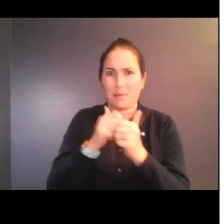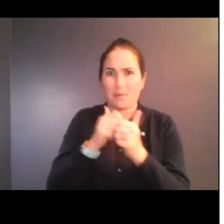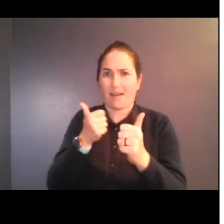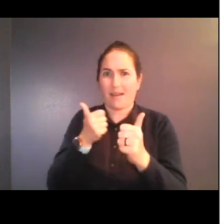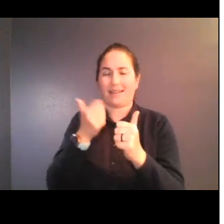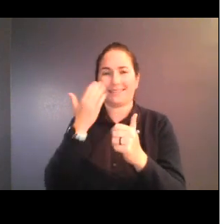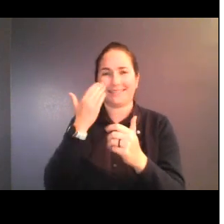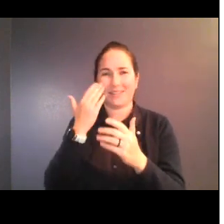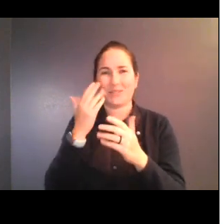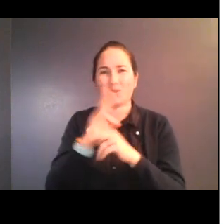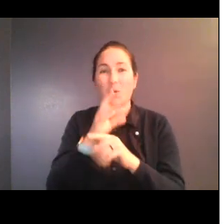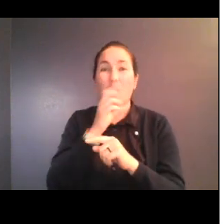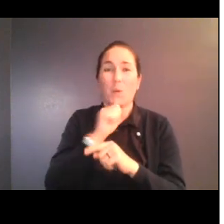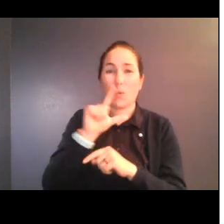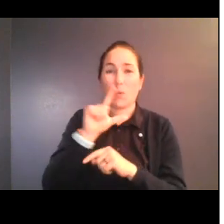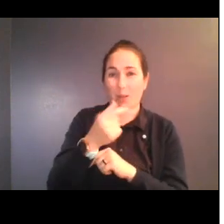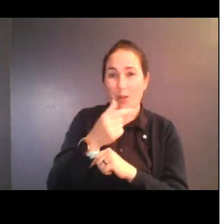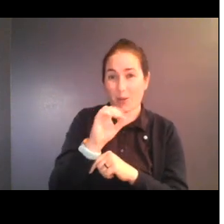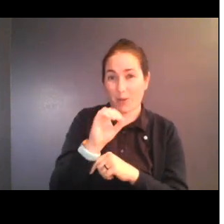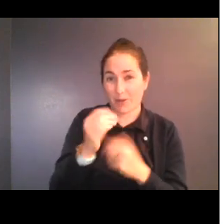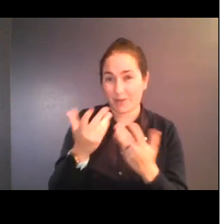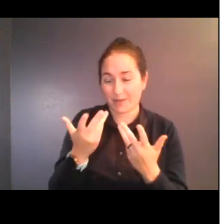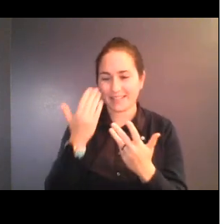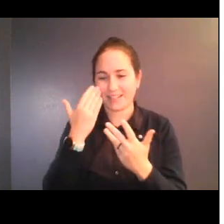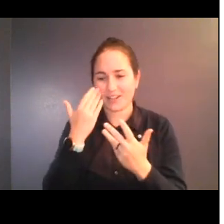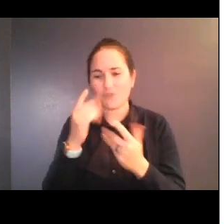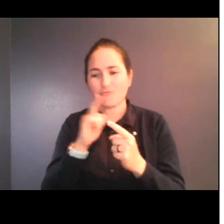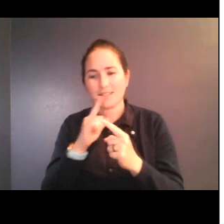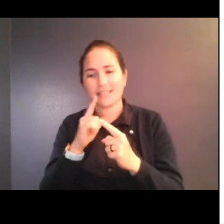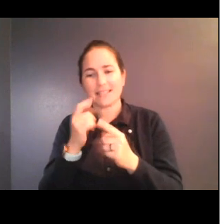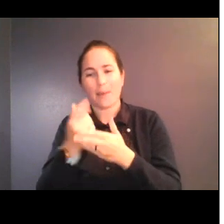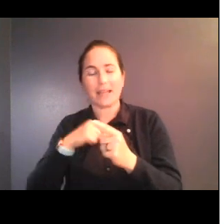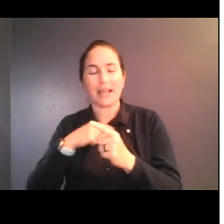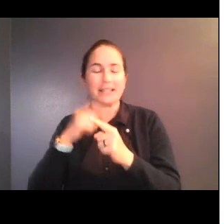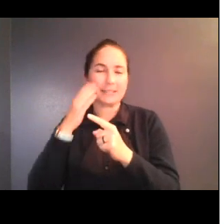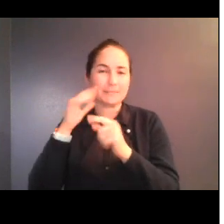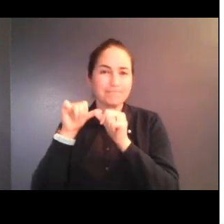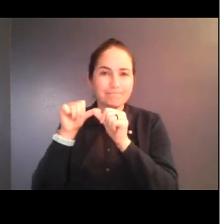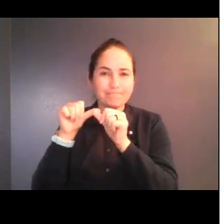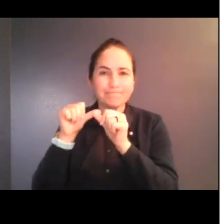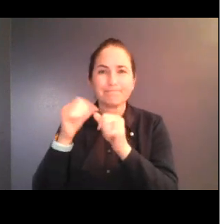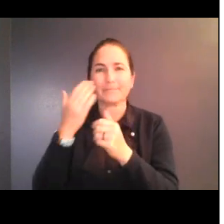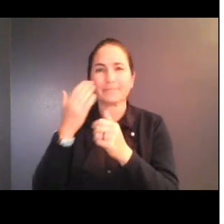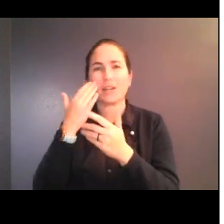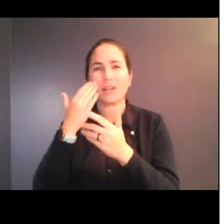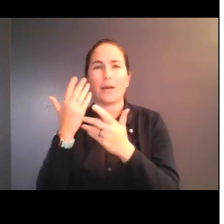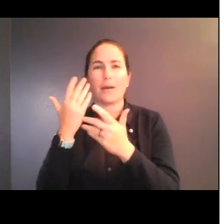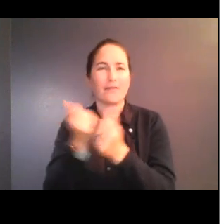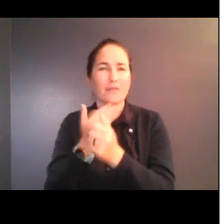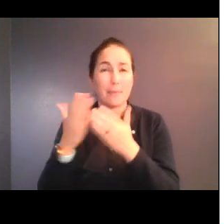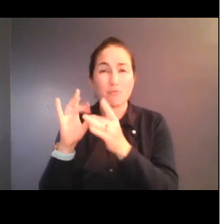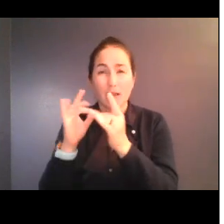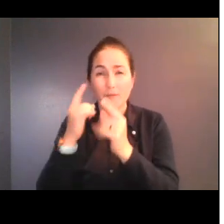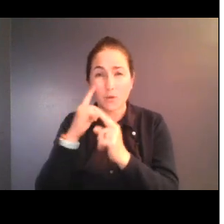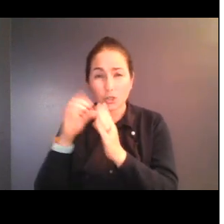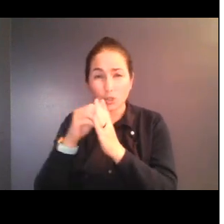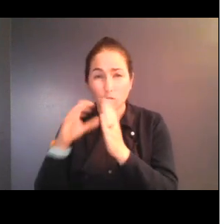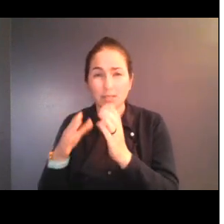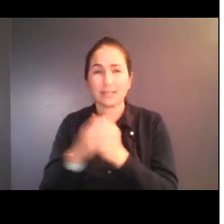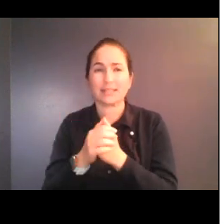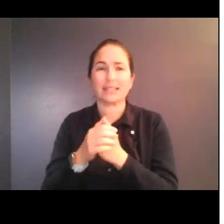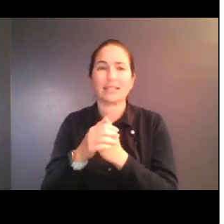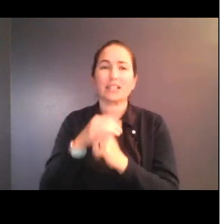with using the old logo. So keeping us on top of things that might be relevant for our students. Twitter lists and hashtags can